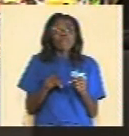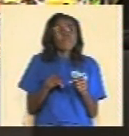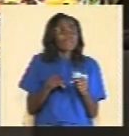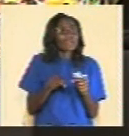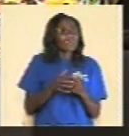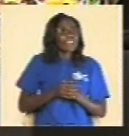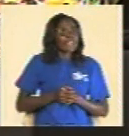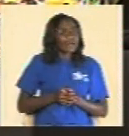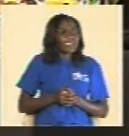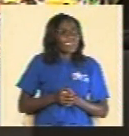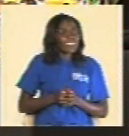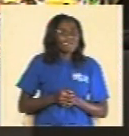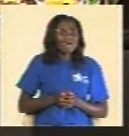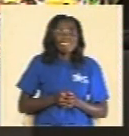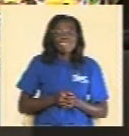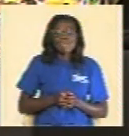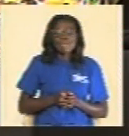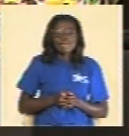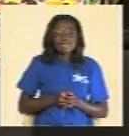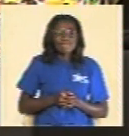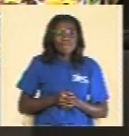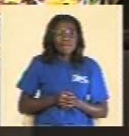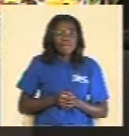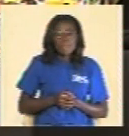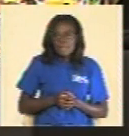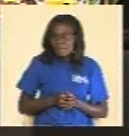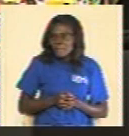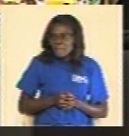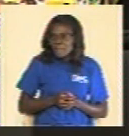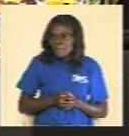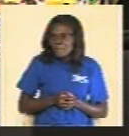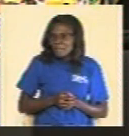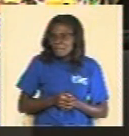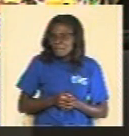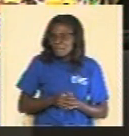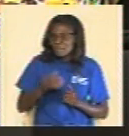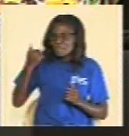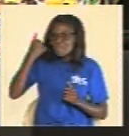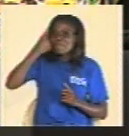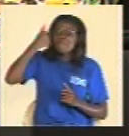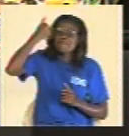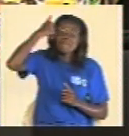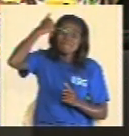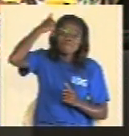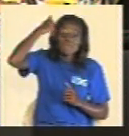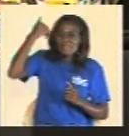now, what are the common types of damage that leprosy can cause to a human being?